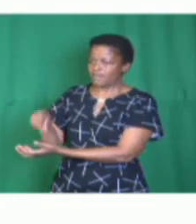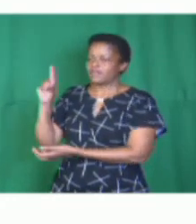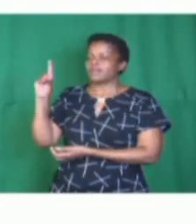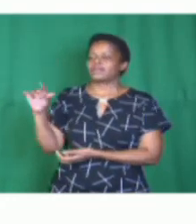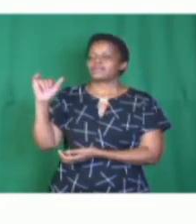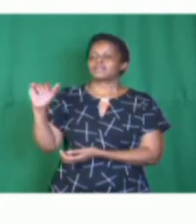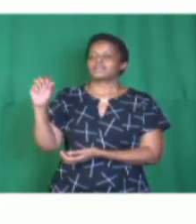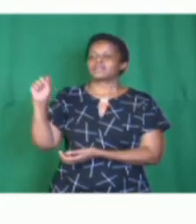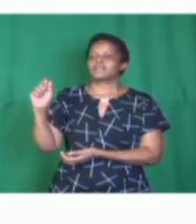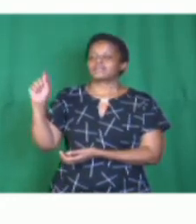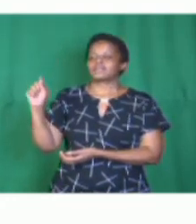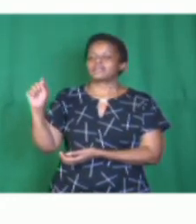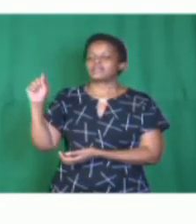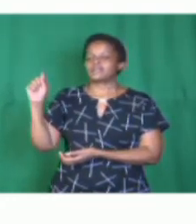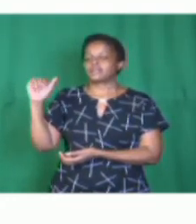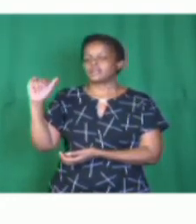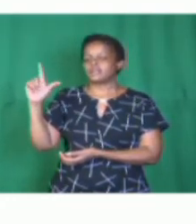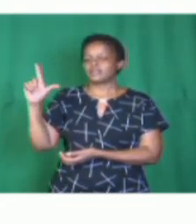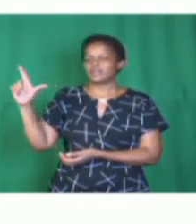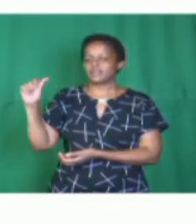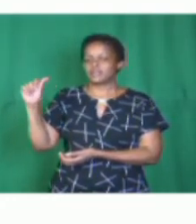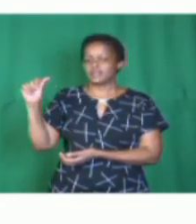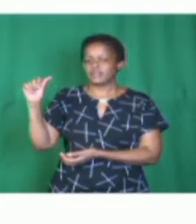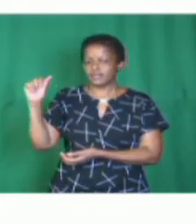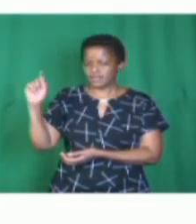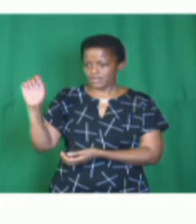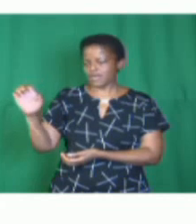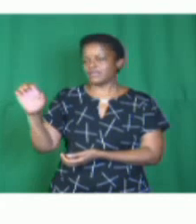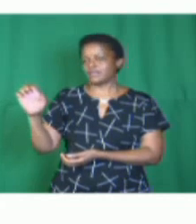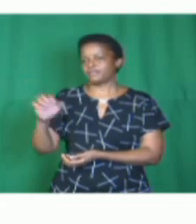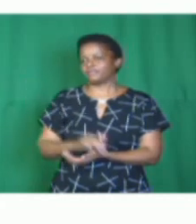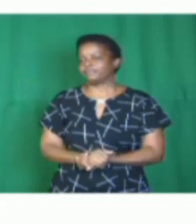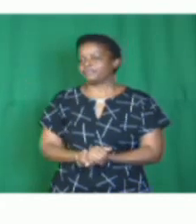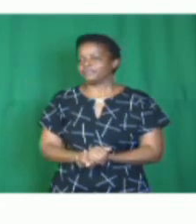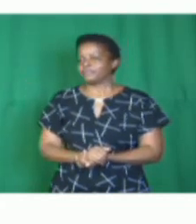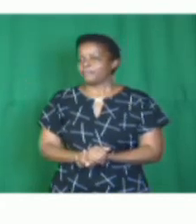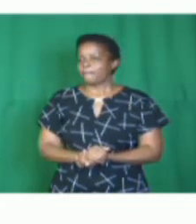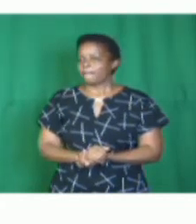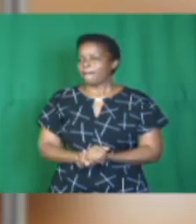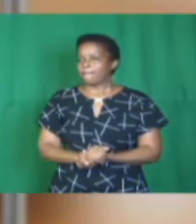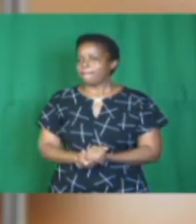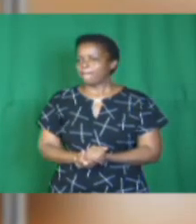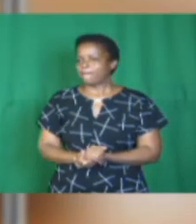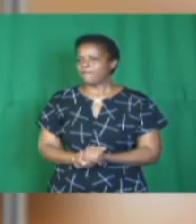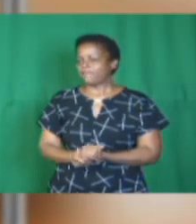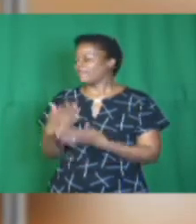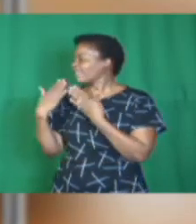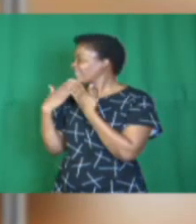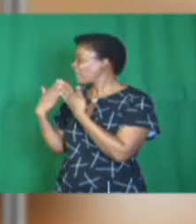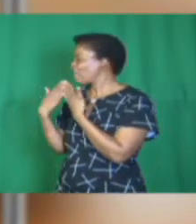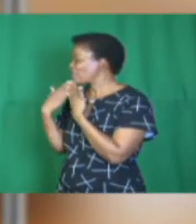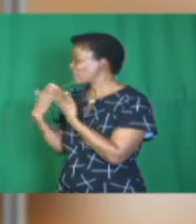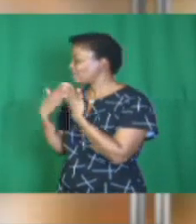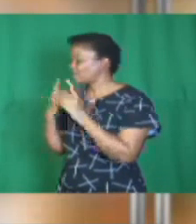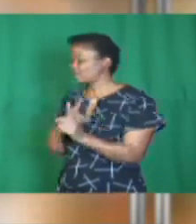So that is how simple distillation occurs, dear learners. Okay, thank you very much, ma'am, for